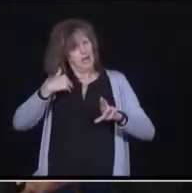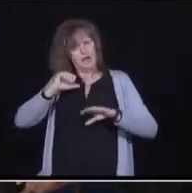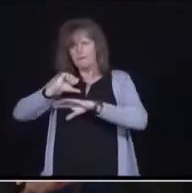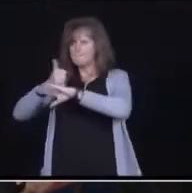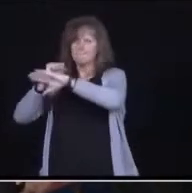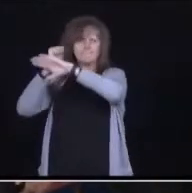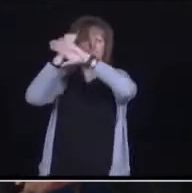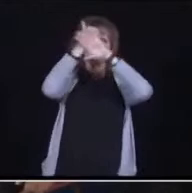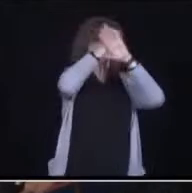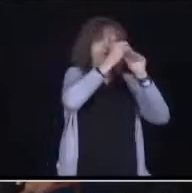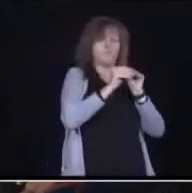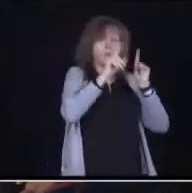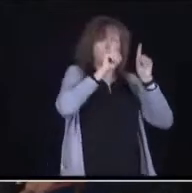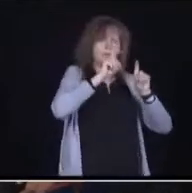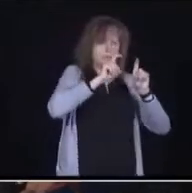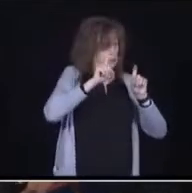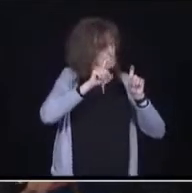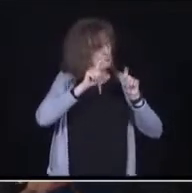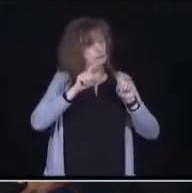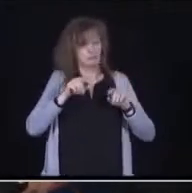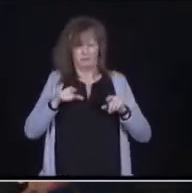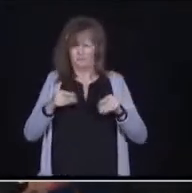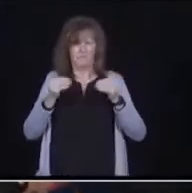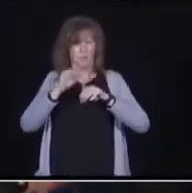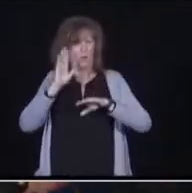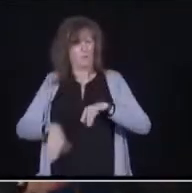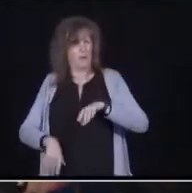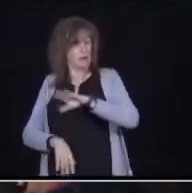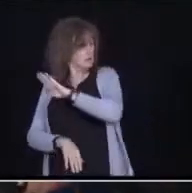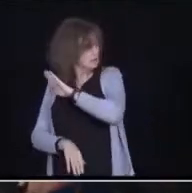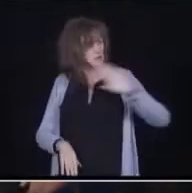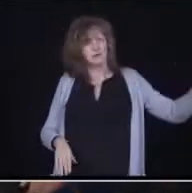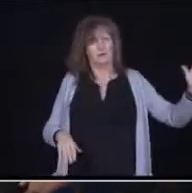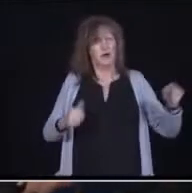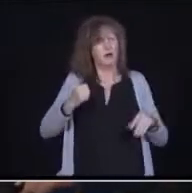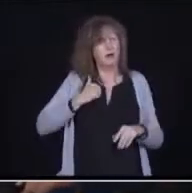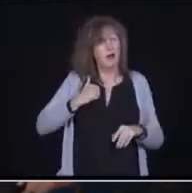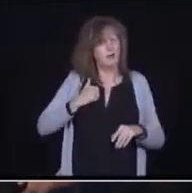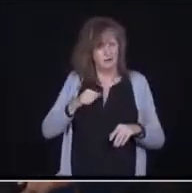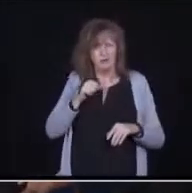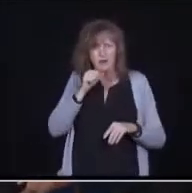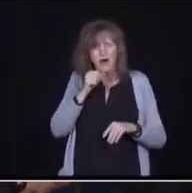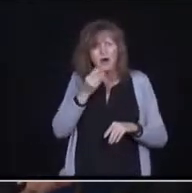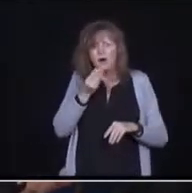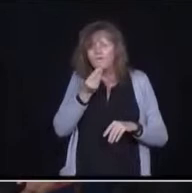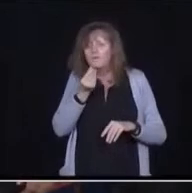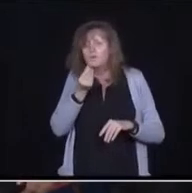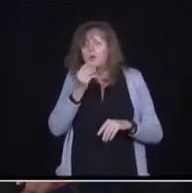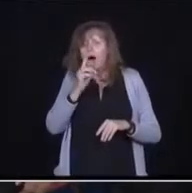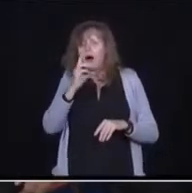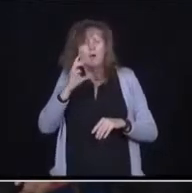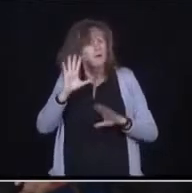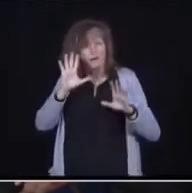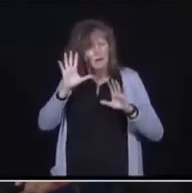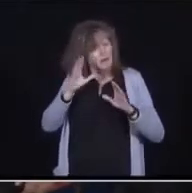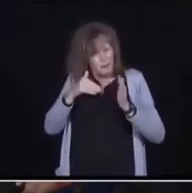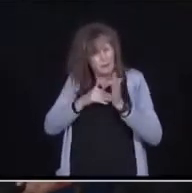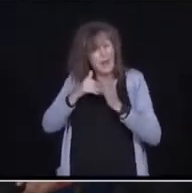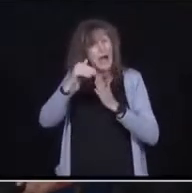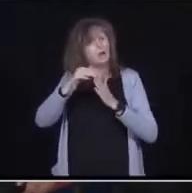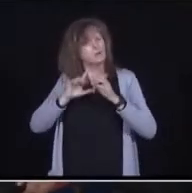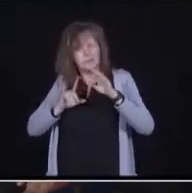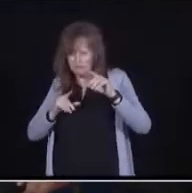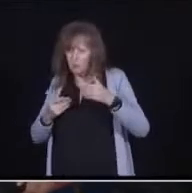bar none. Not a couple hundred, a couple thousand additional testing areas to make it convenient for people. But when